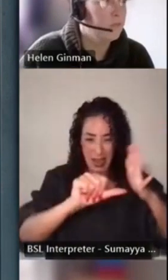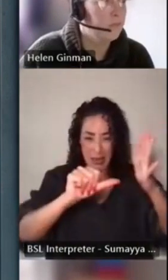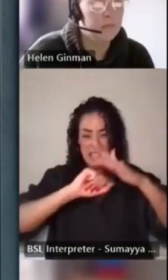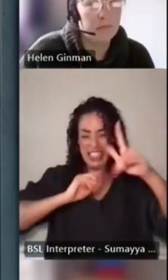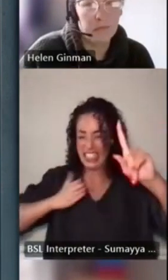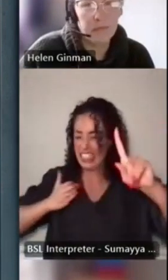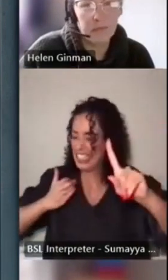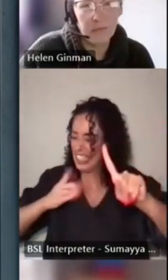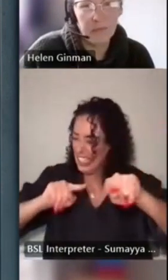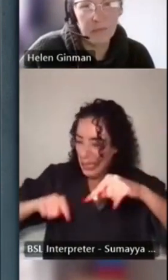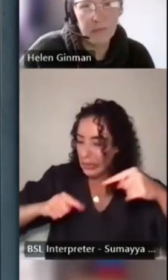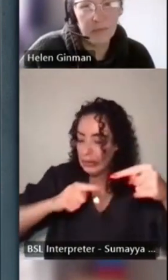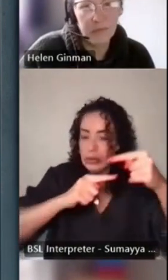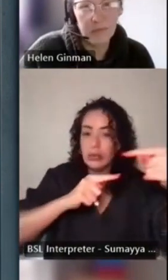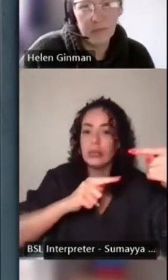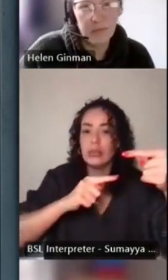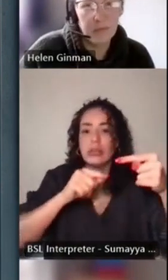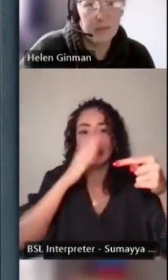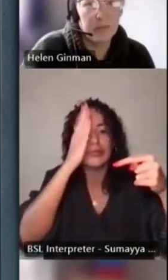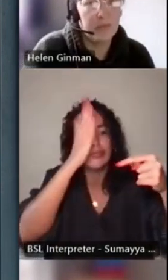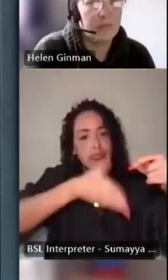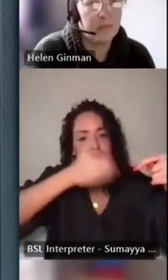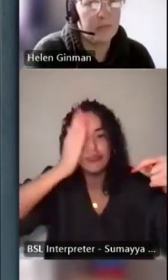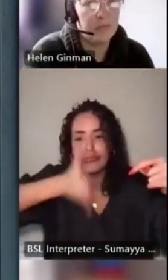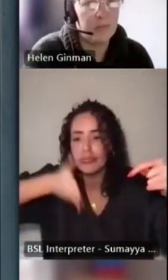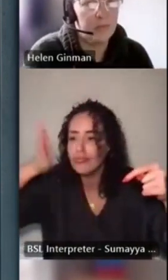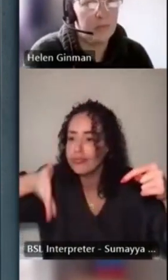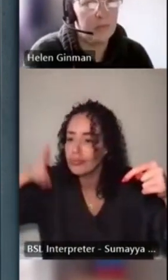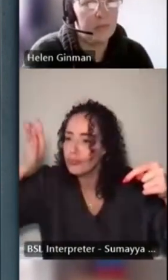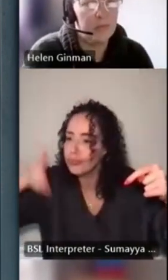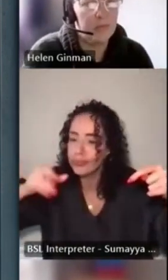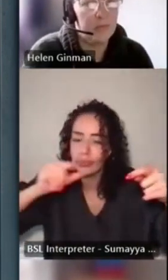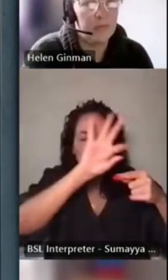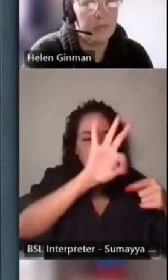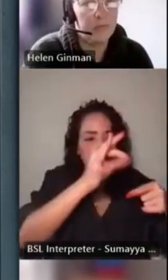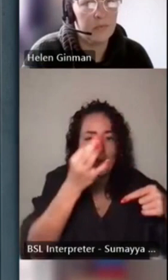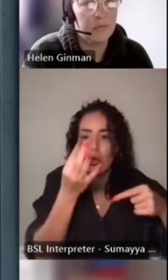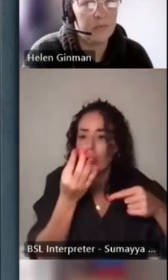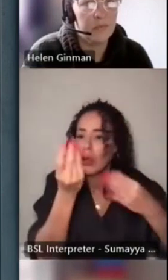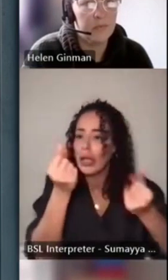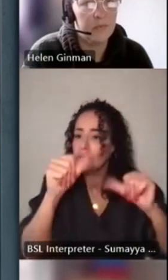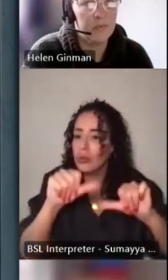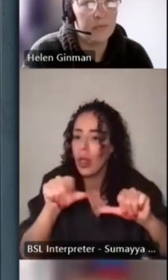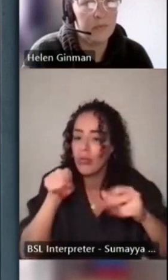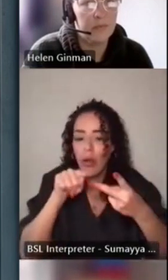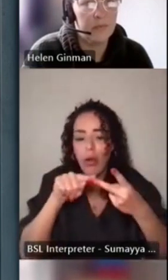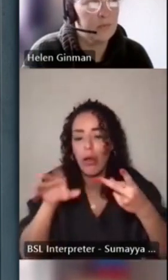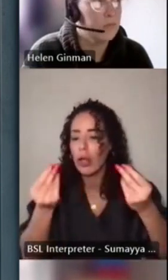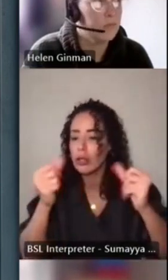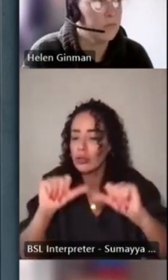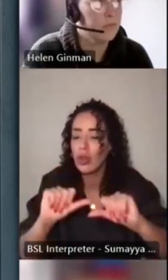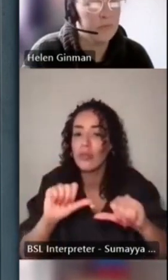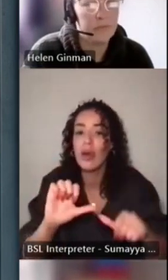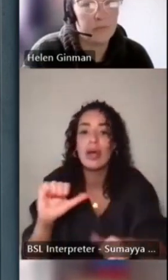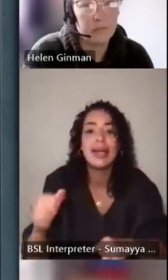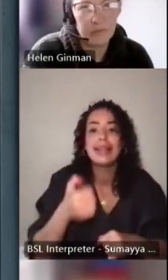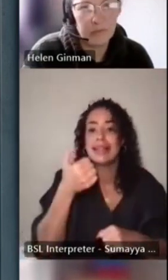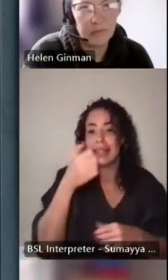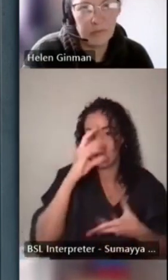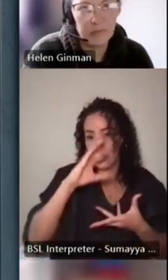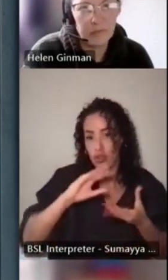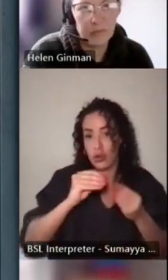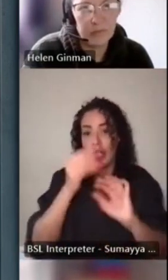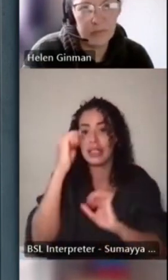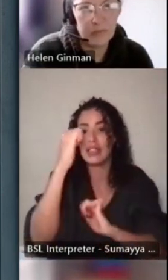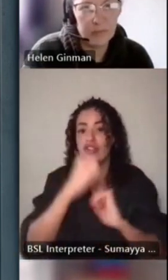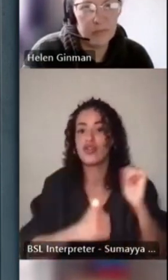the different bits of this that we can solve individually? Step 6, create a structure for the meeting. So